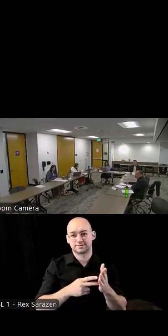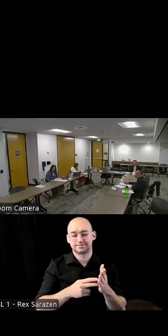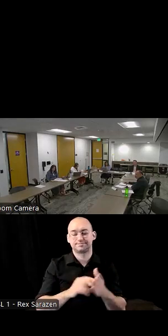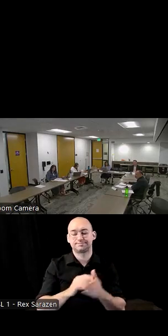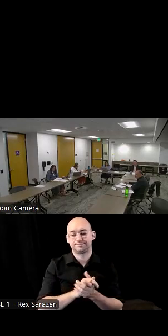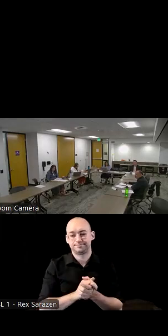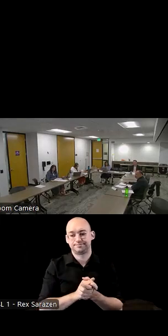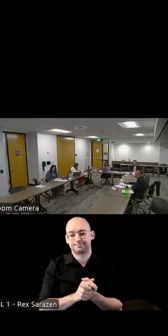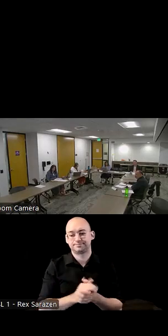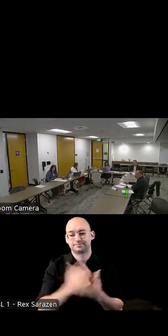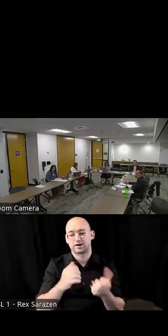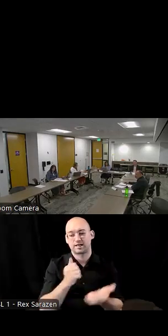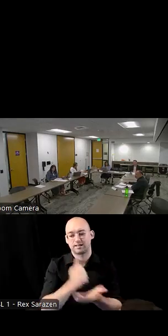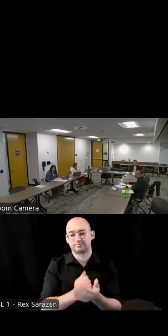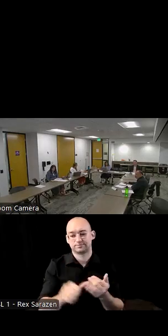slide.